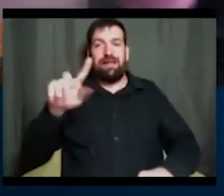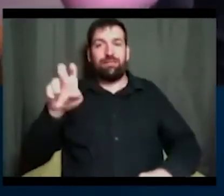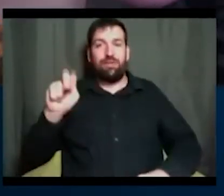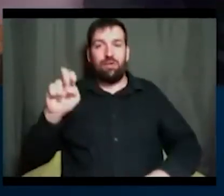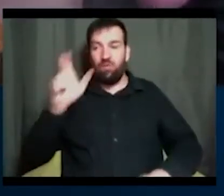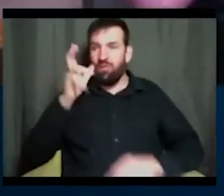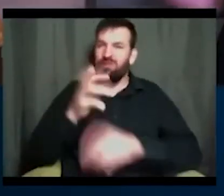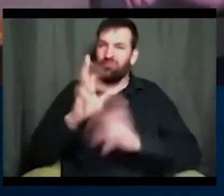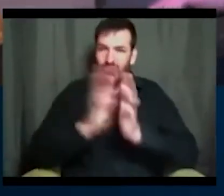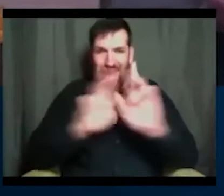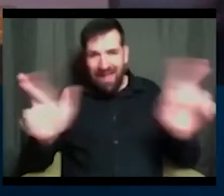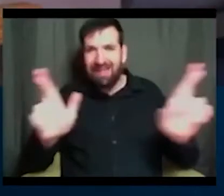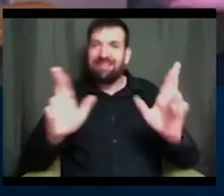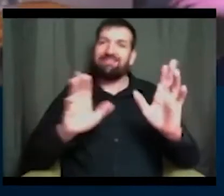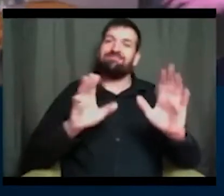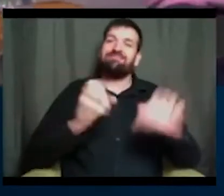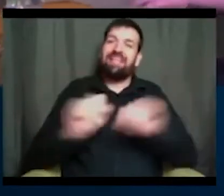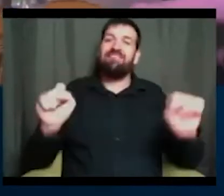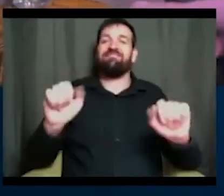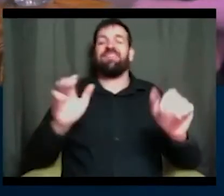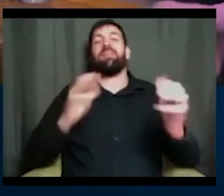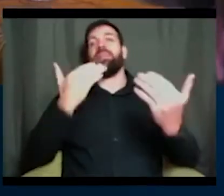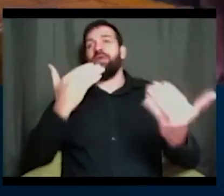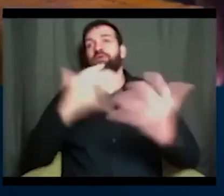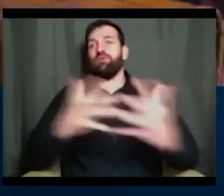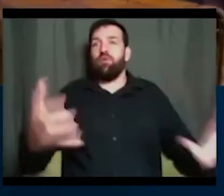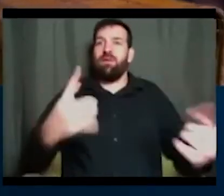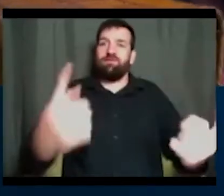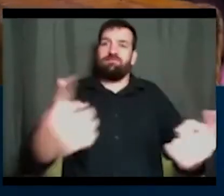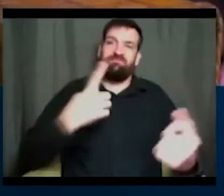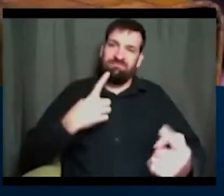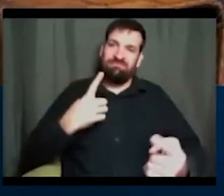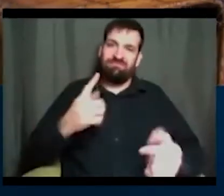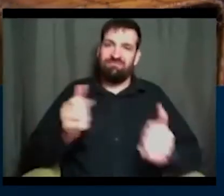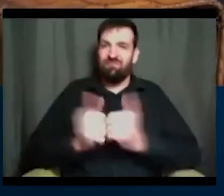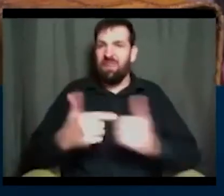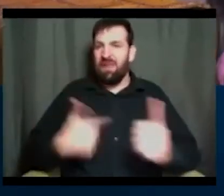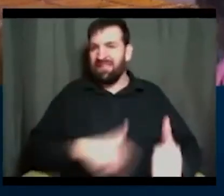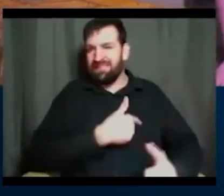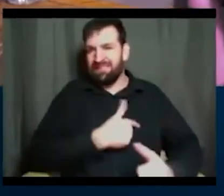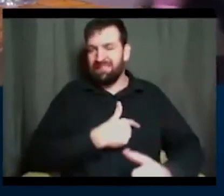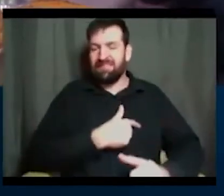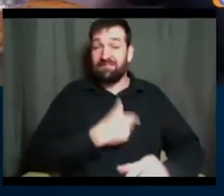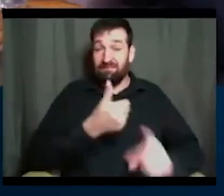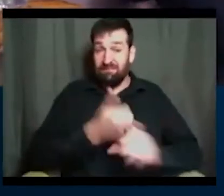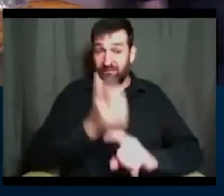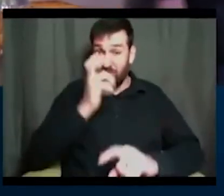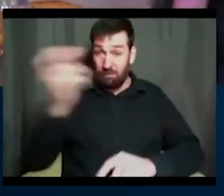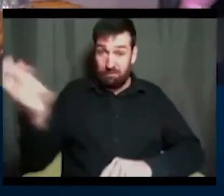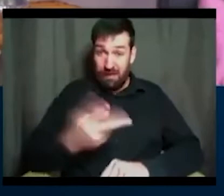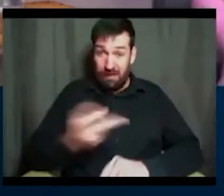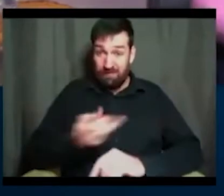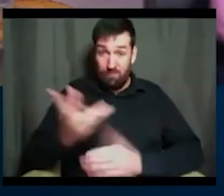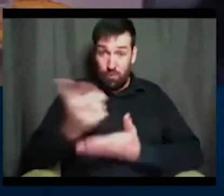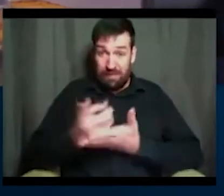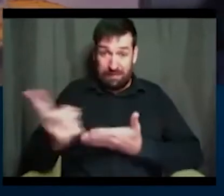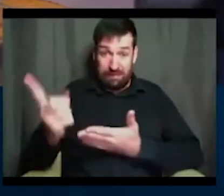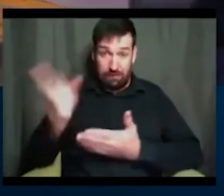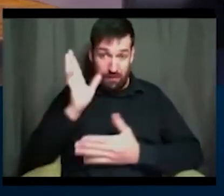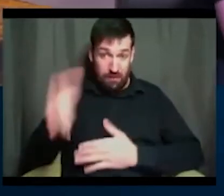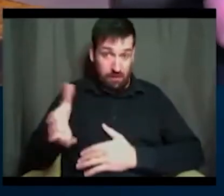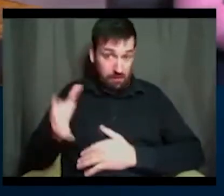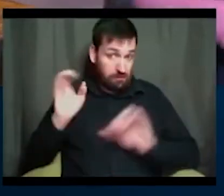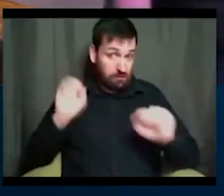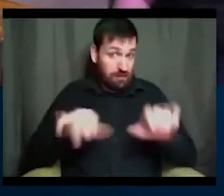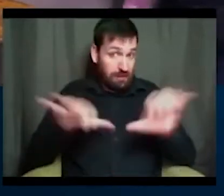gonna have a ball. Thank you so much, Russell, for coming in and doing this with us. And you're gonna be back in a few weeks. Do you think you can do good on